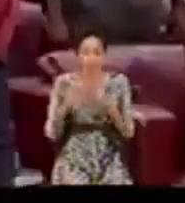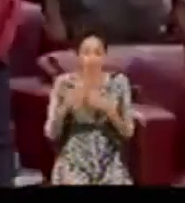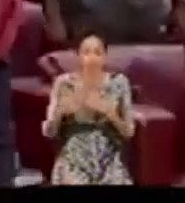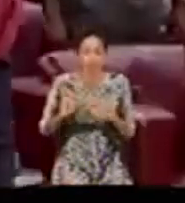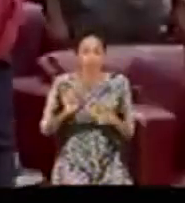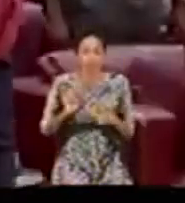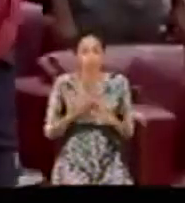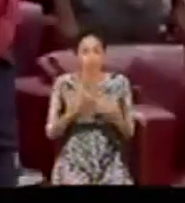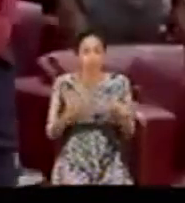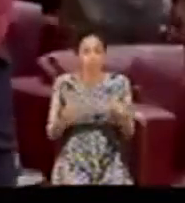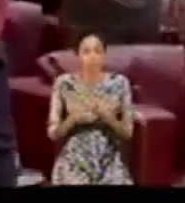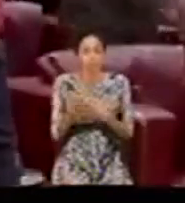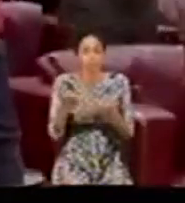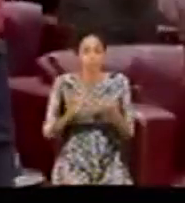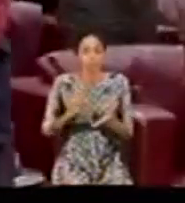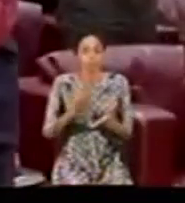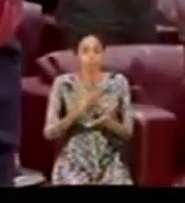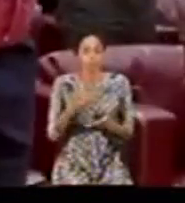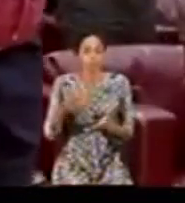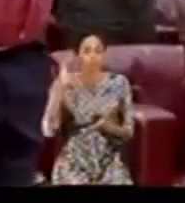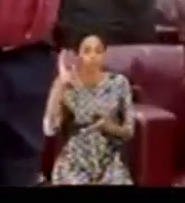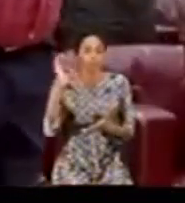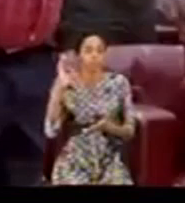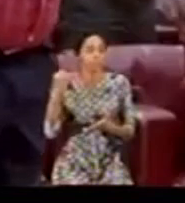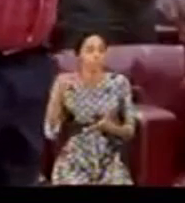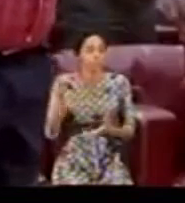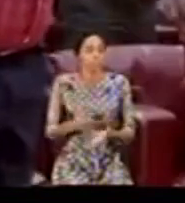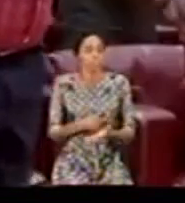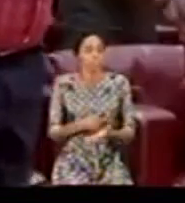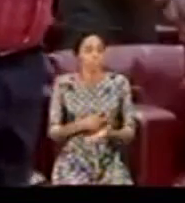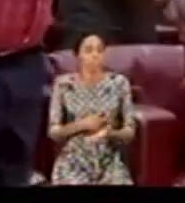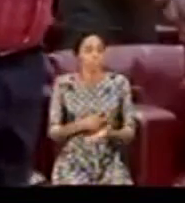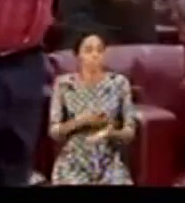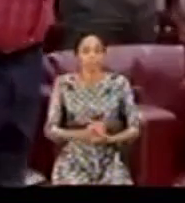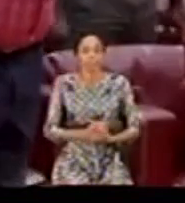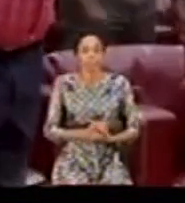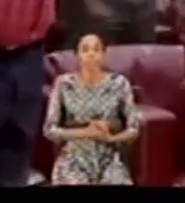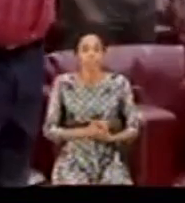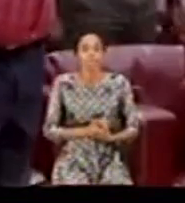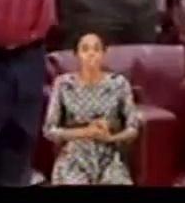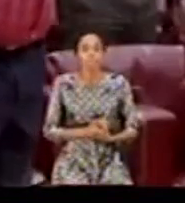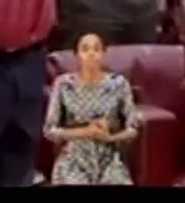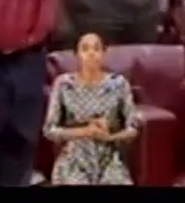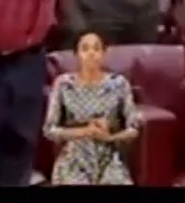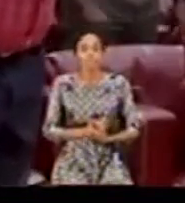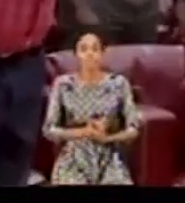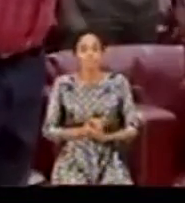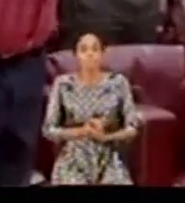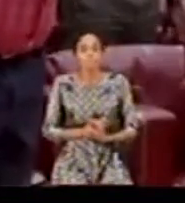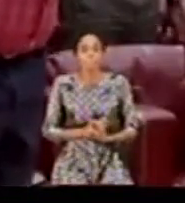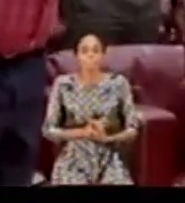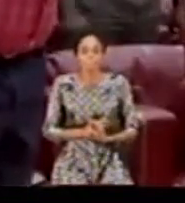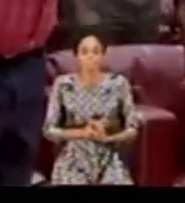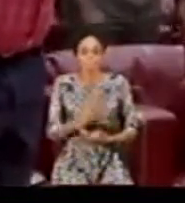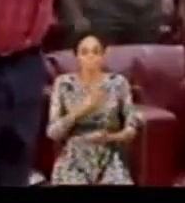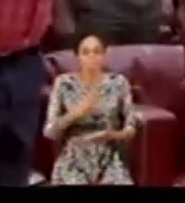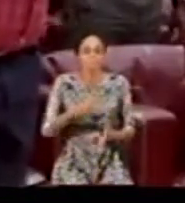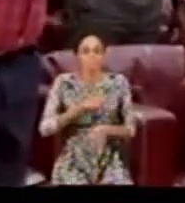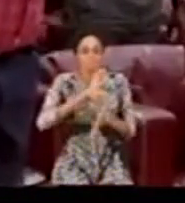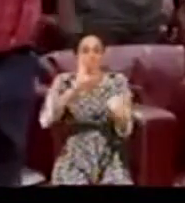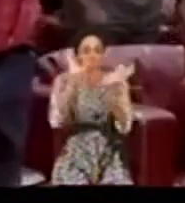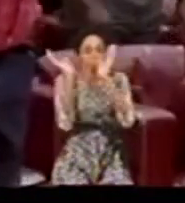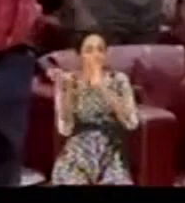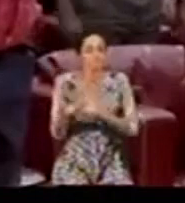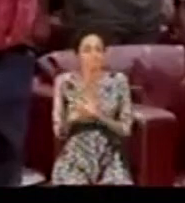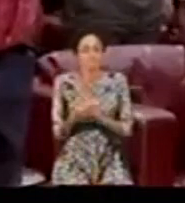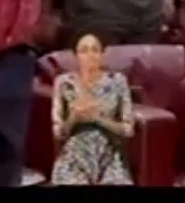of the gospel. And he wants this good thing that we have known to go to all the people, and your converts and the people